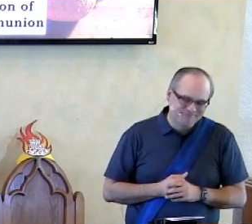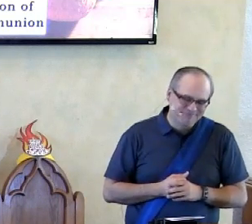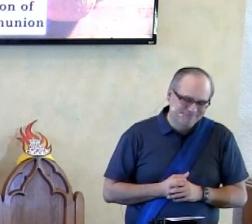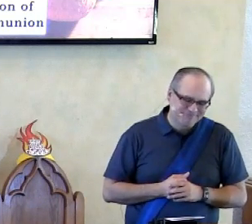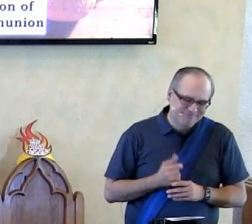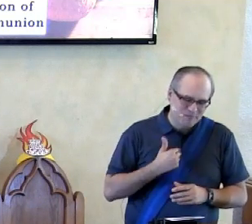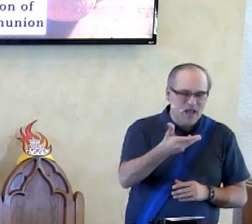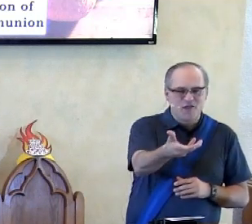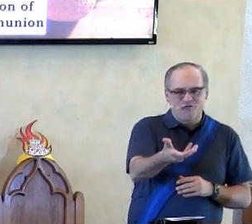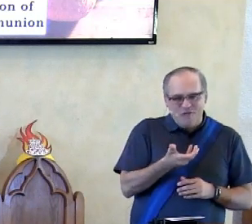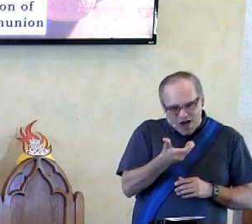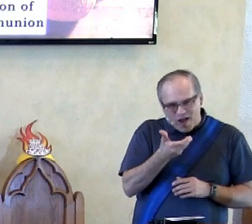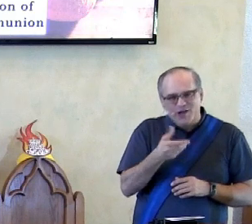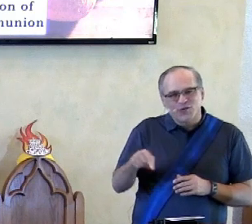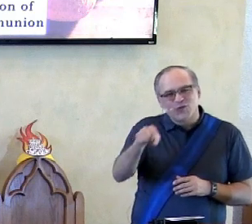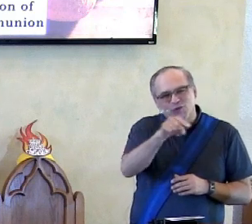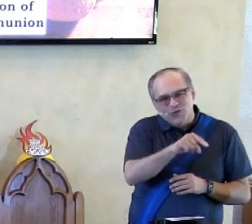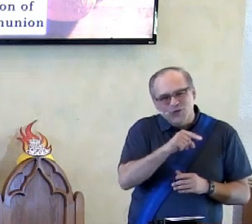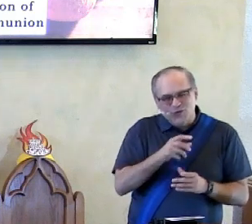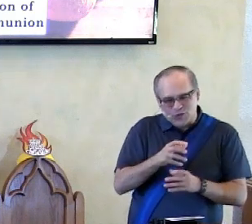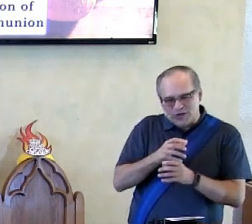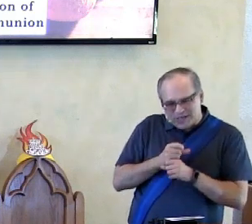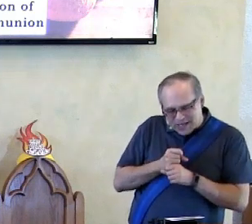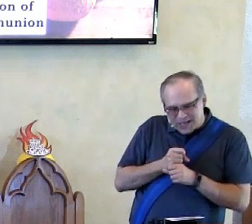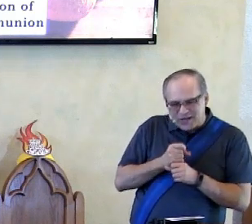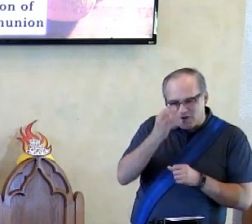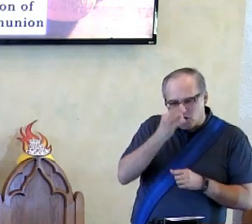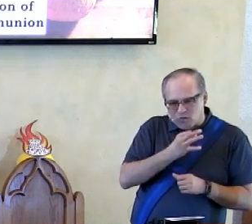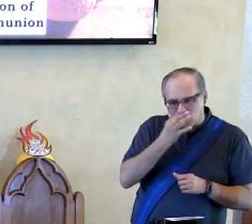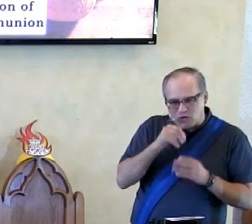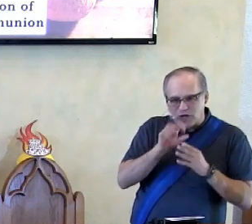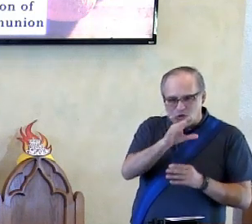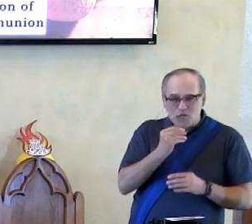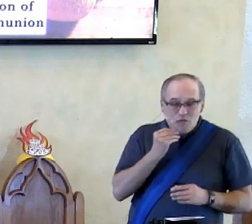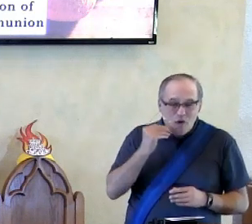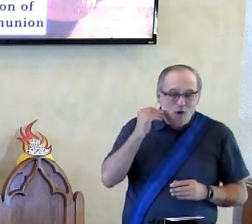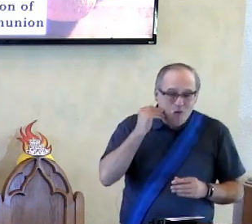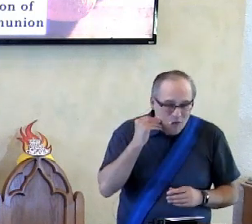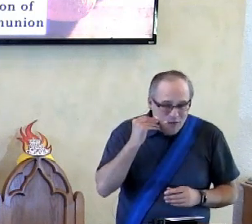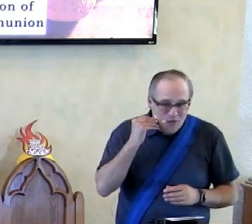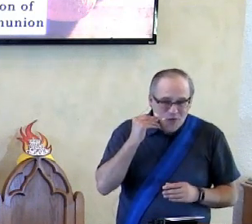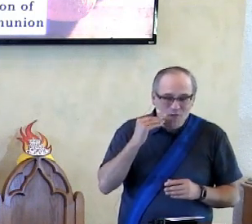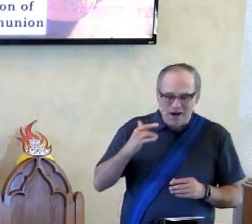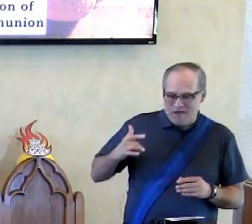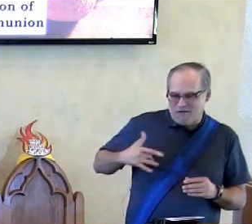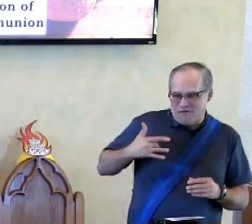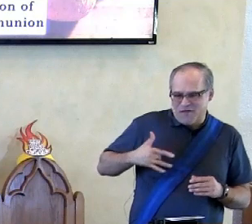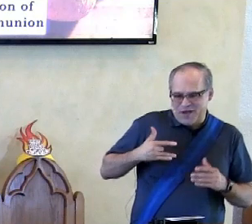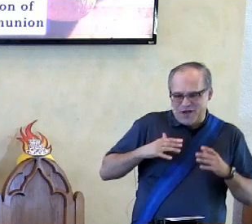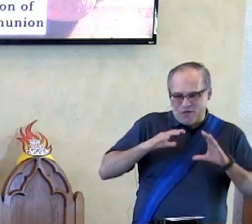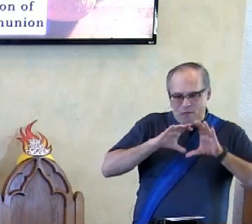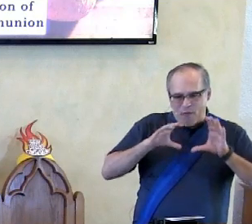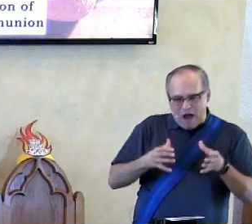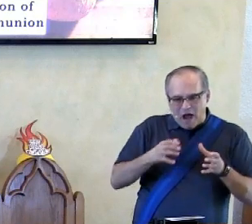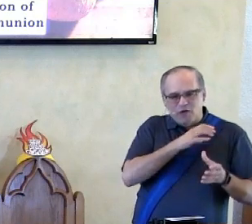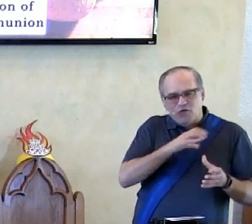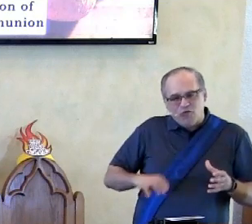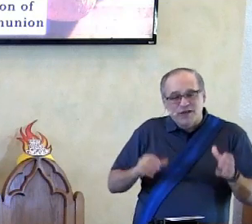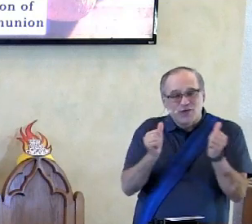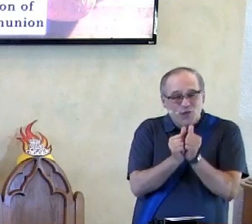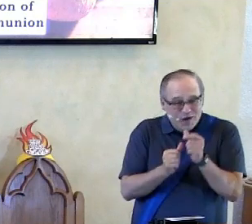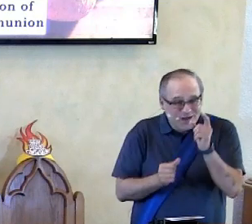I invite you now to receive communion in your homes and feel the body of Christ with you as we